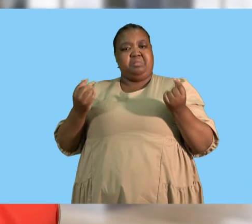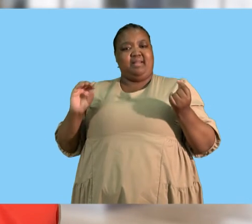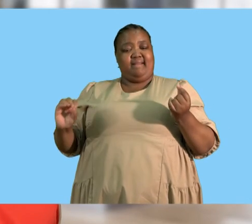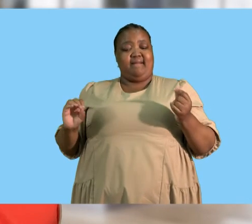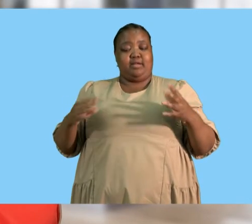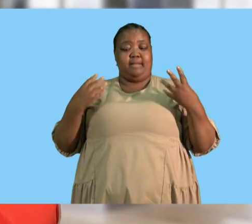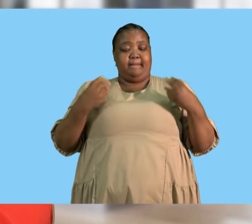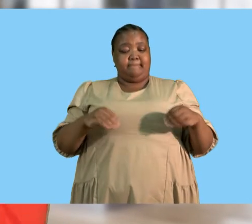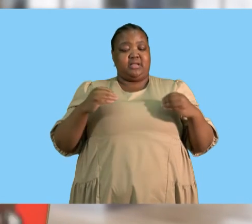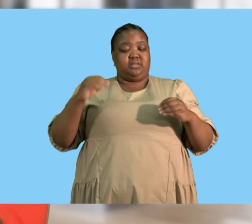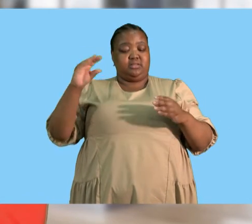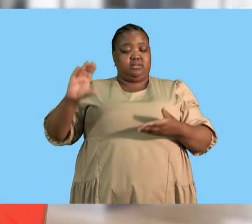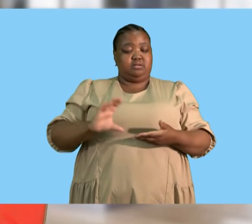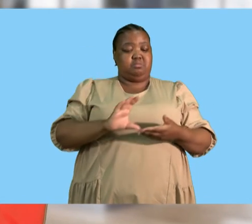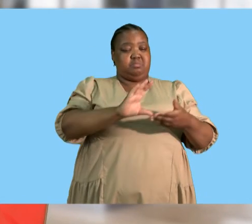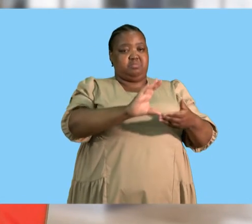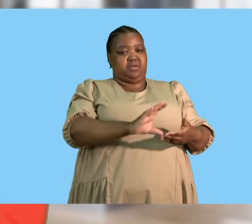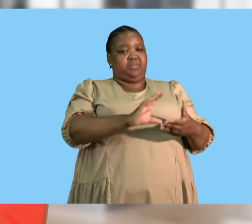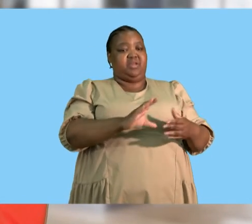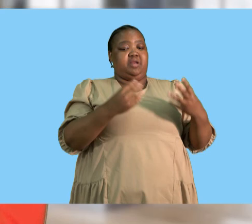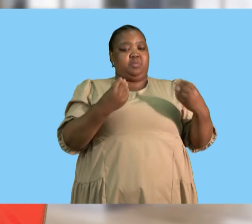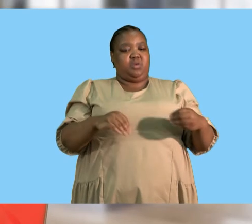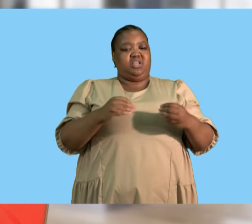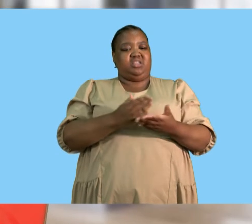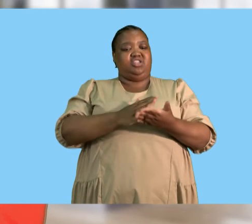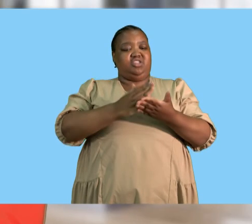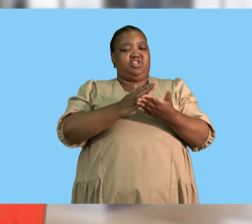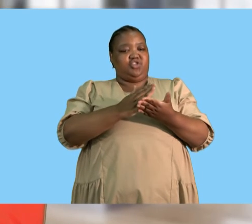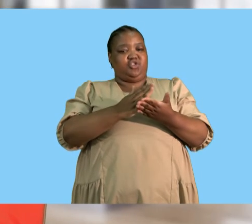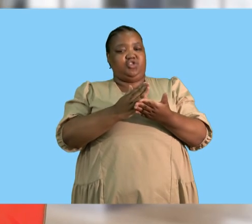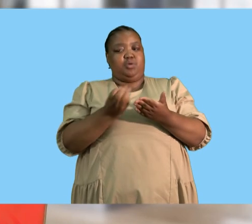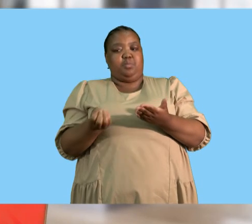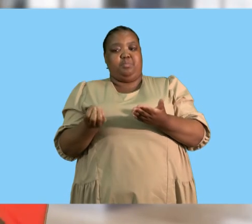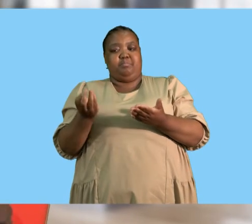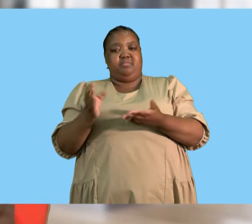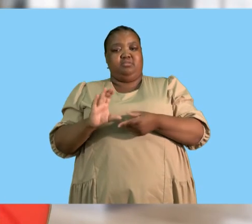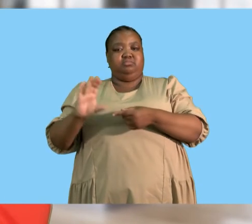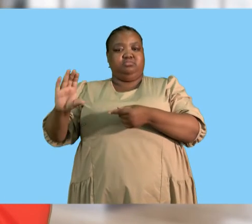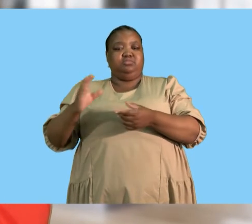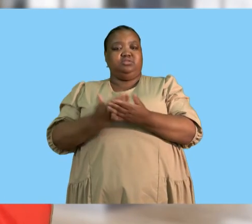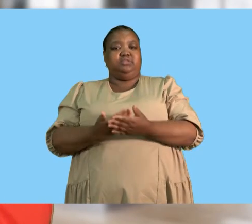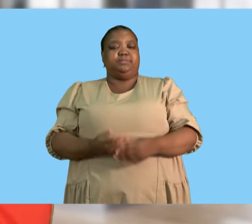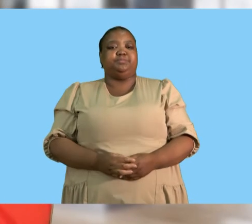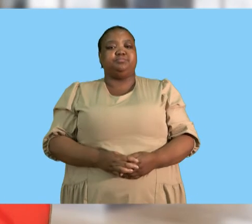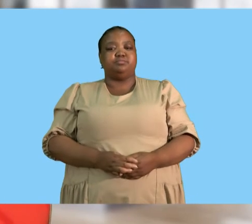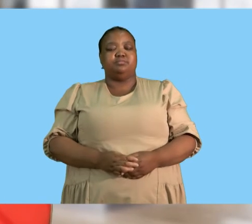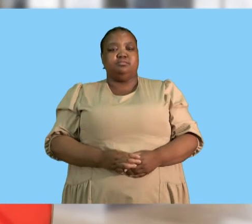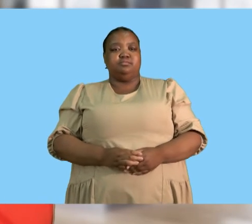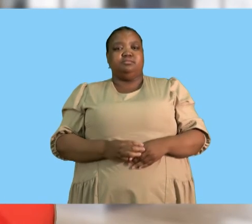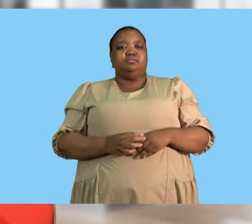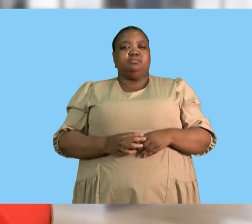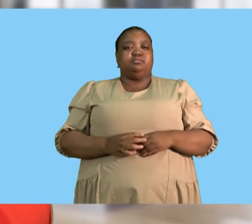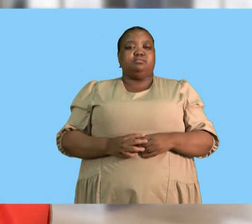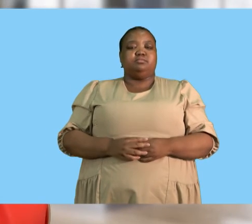small business funding in return for a share in the business. Now, why is it